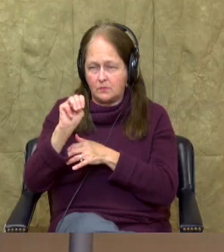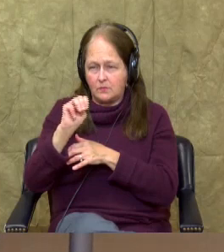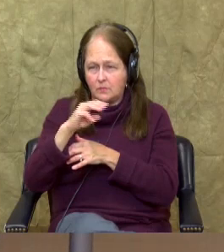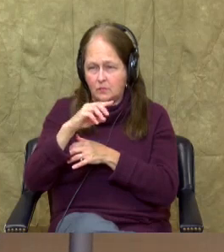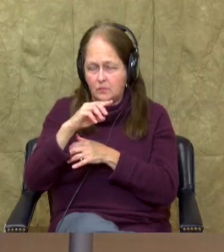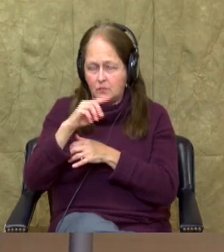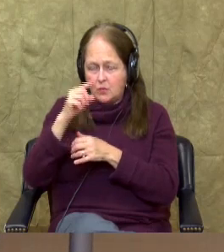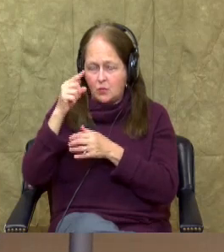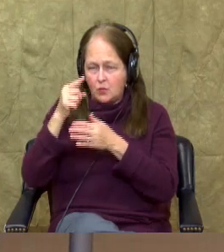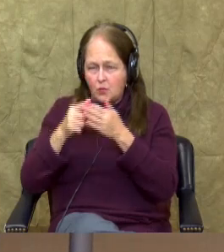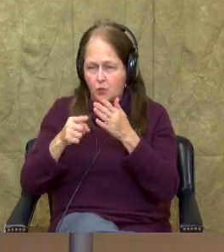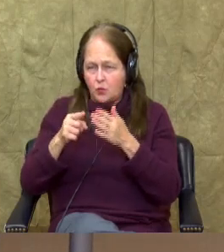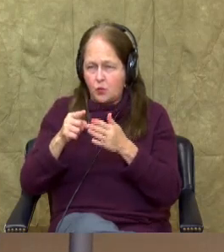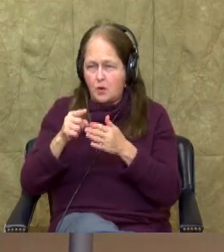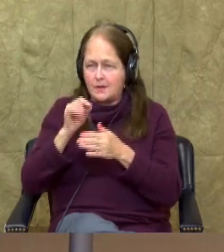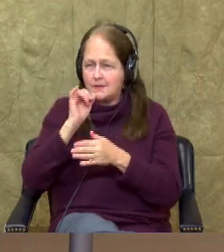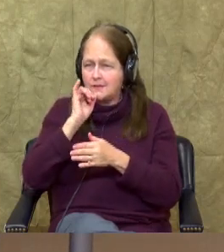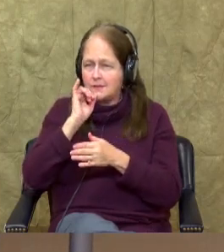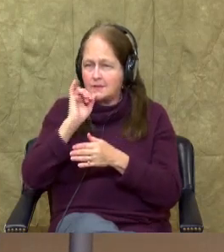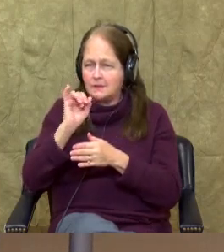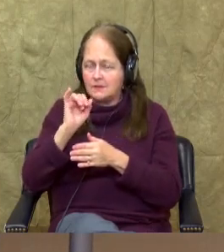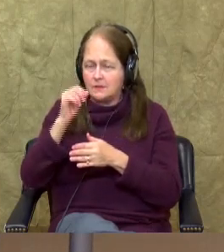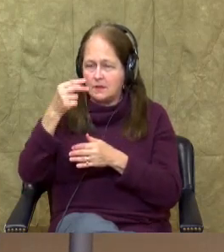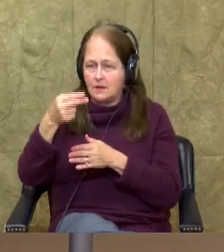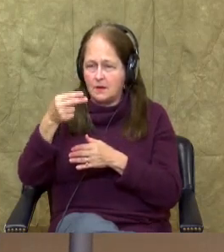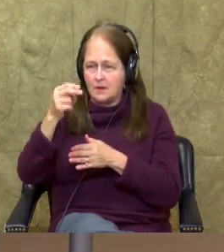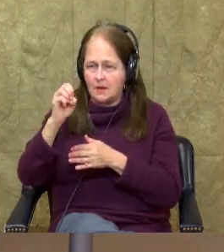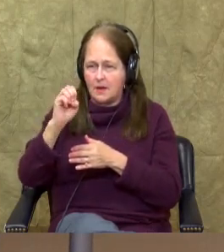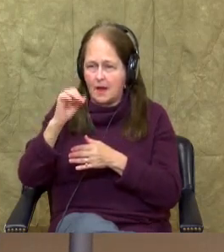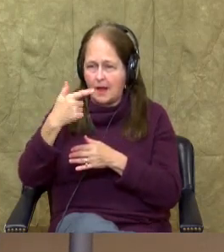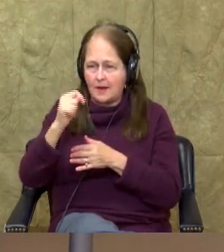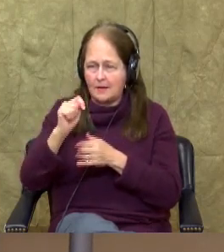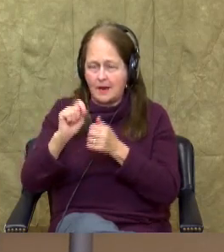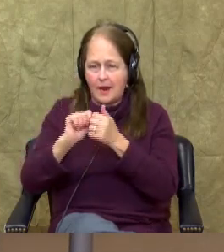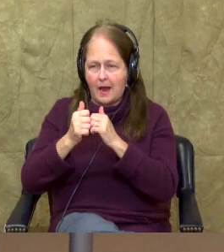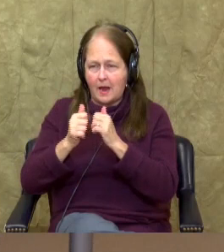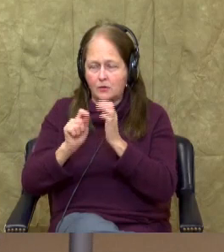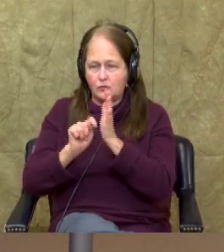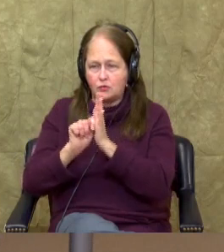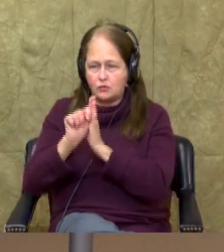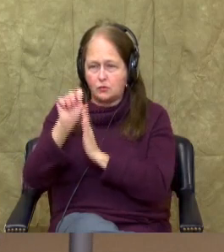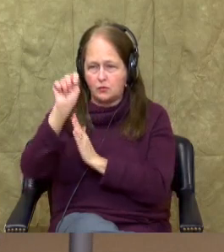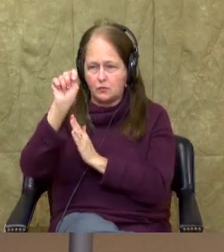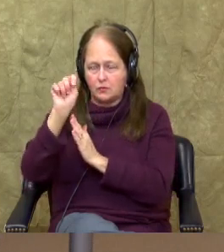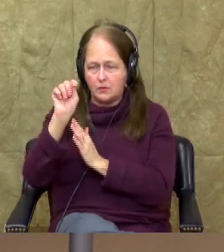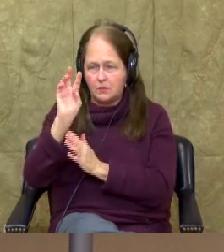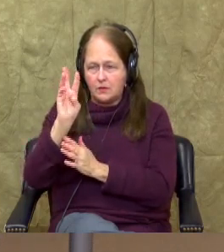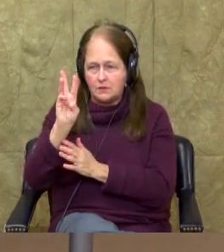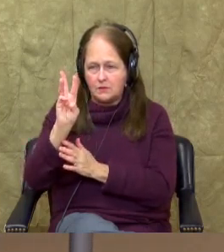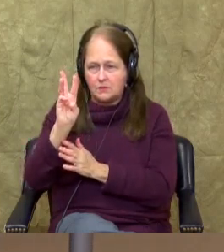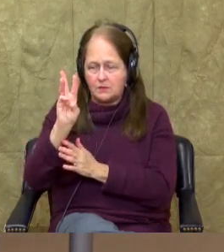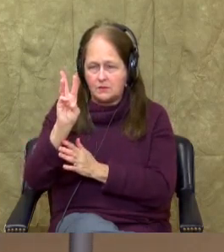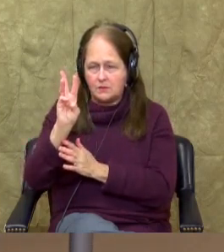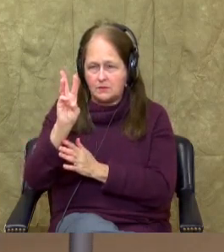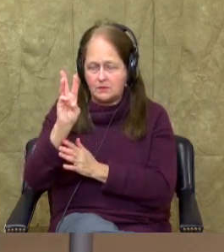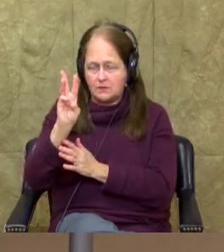And then what is our height? How tall is it? It's 6